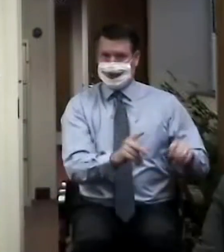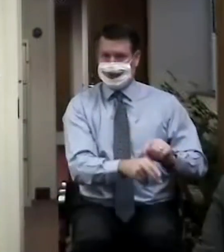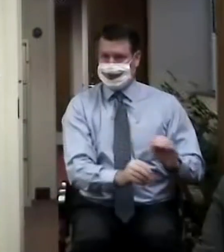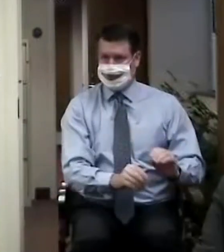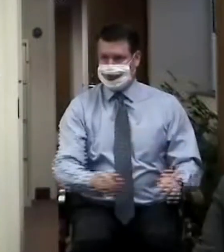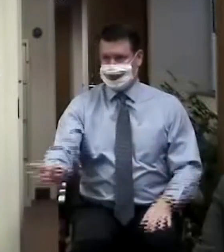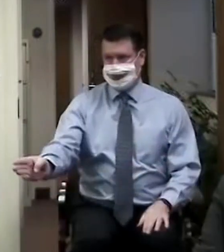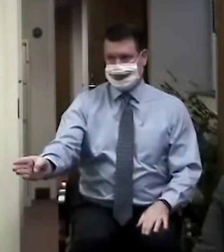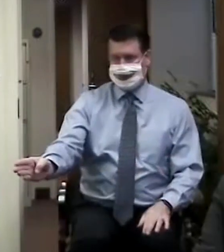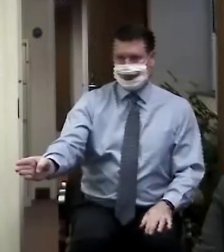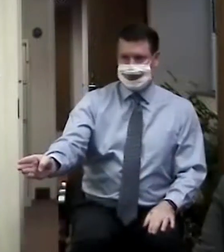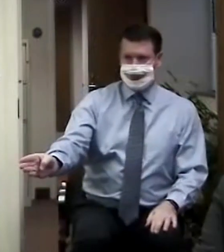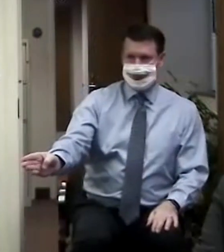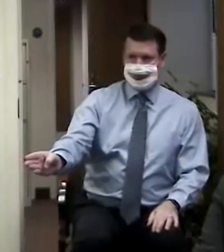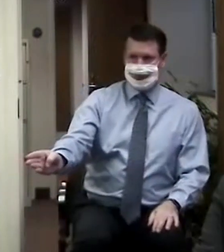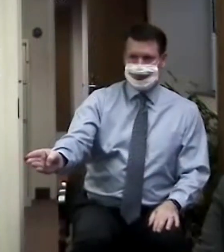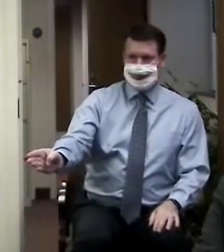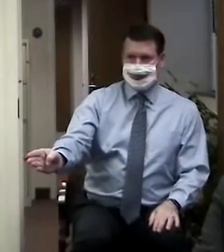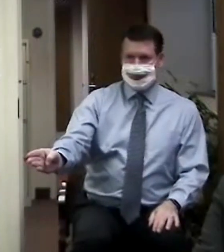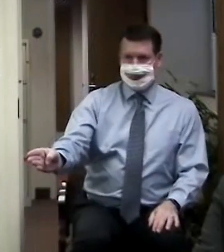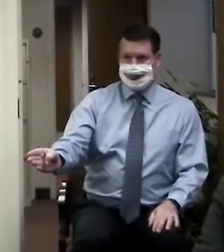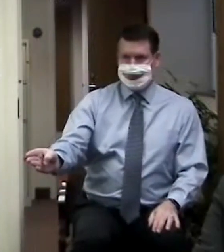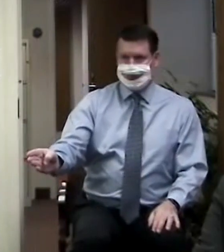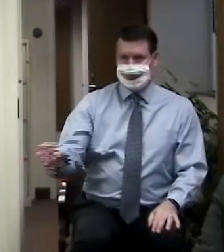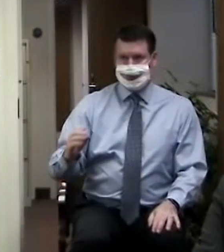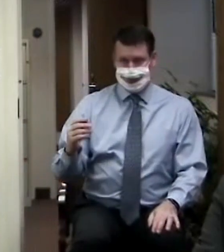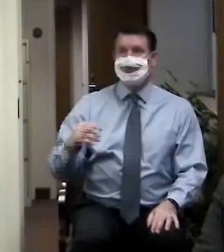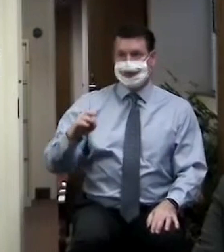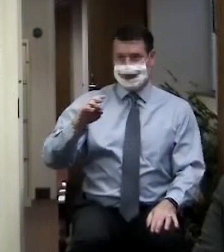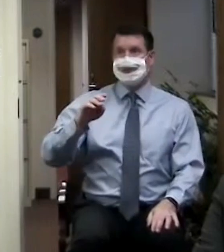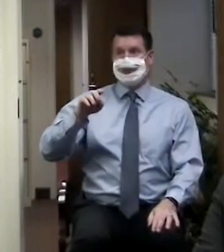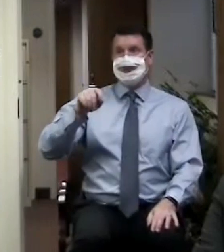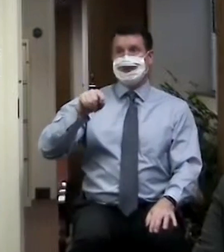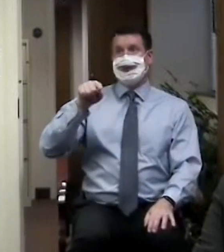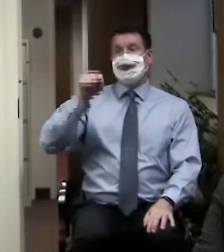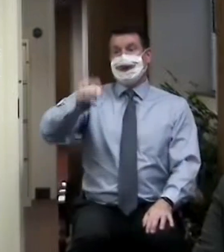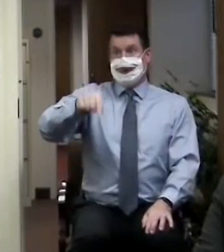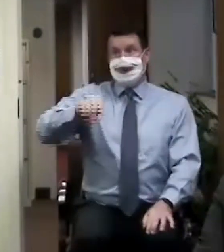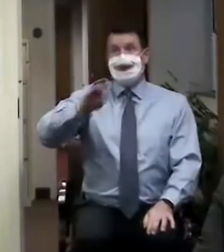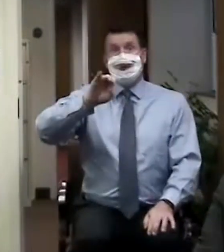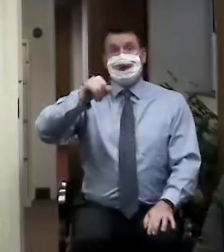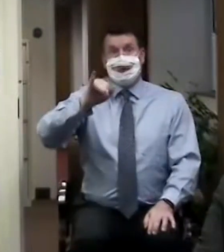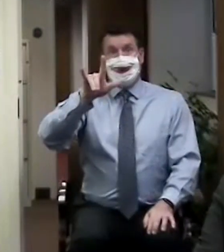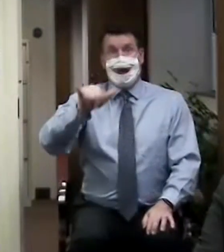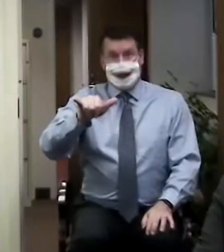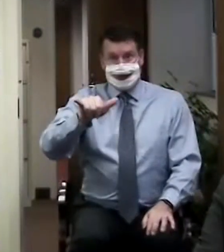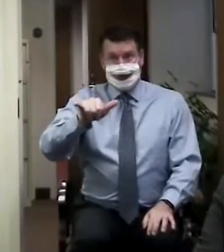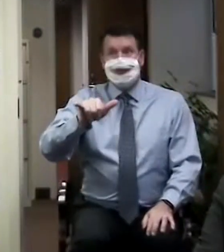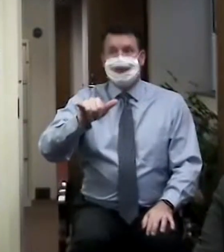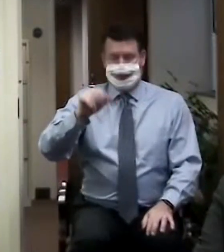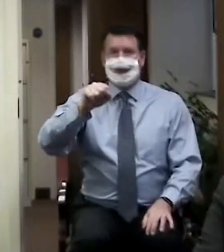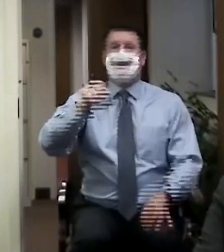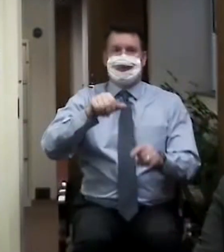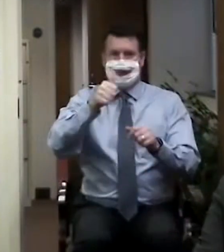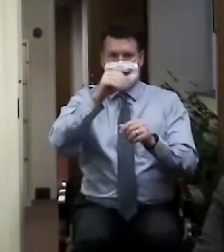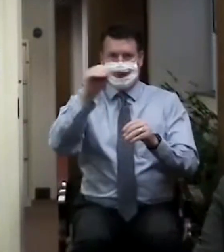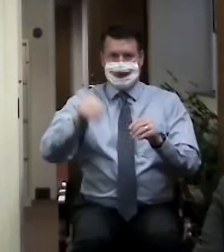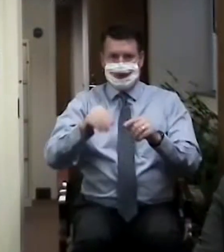100,000, which is the vast majority. What about the morale? How are things going at